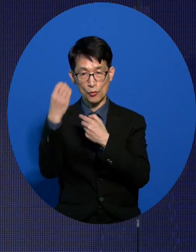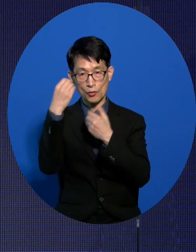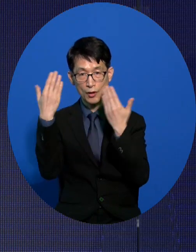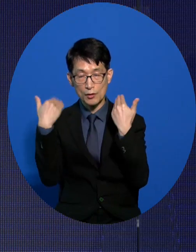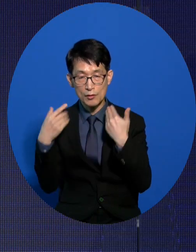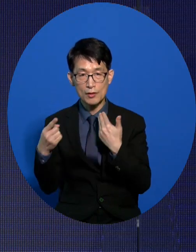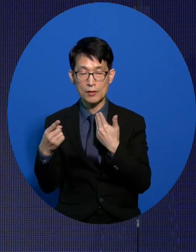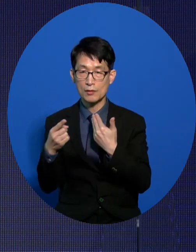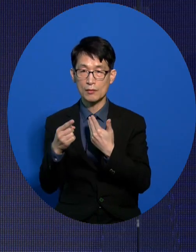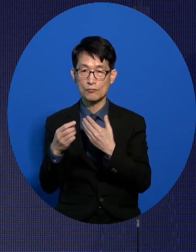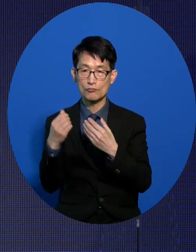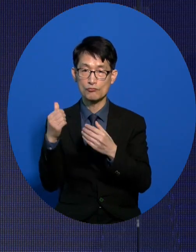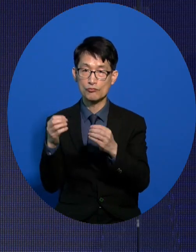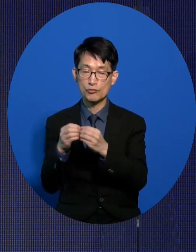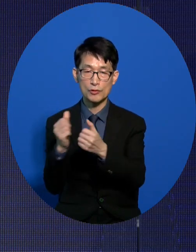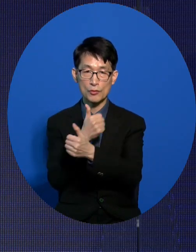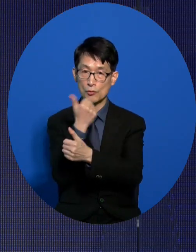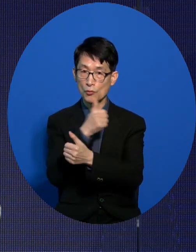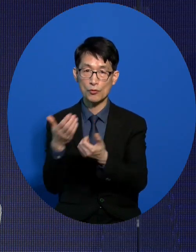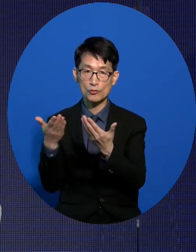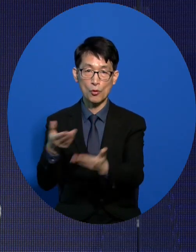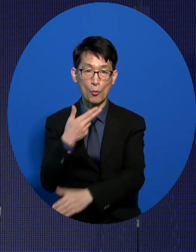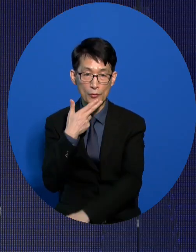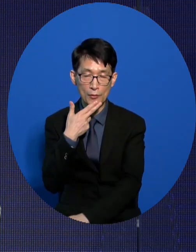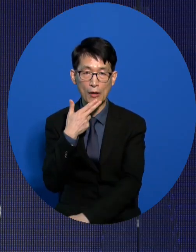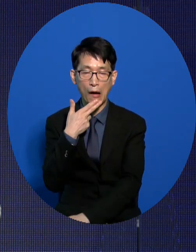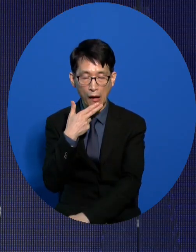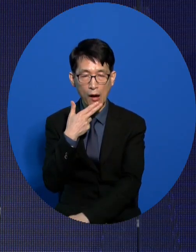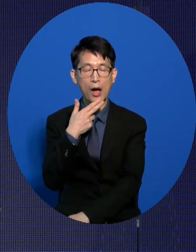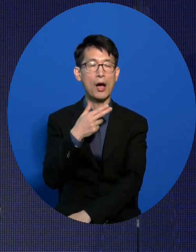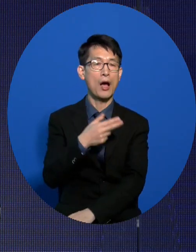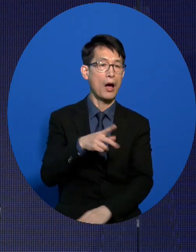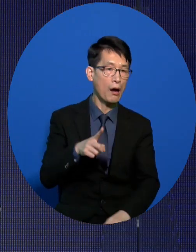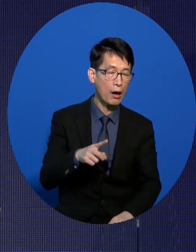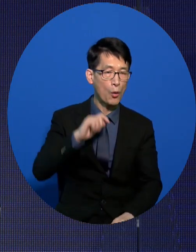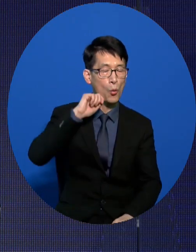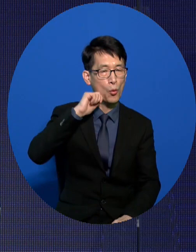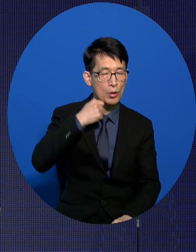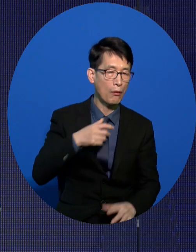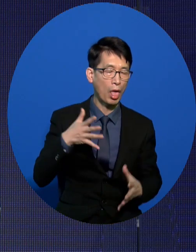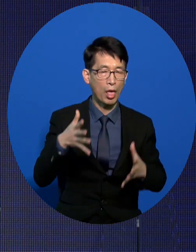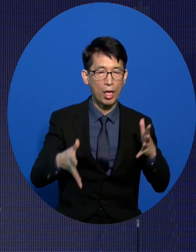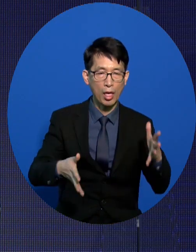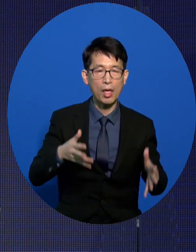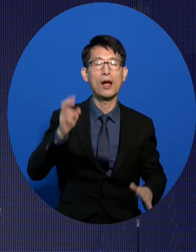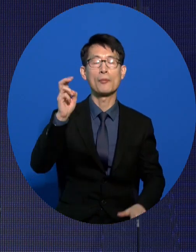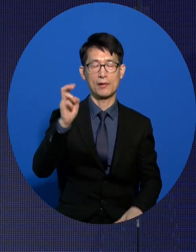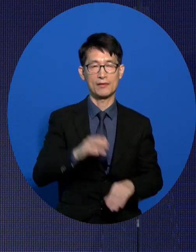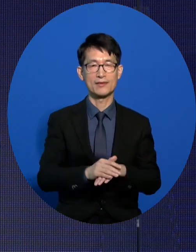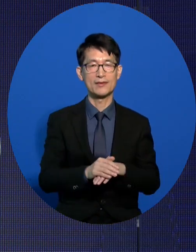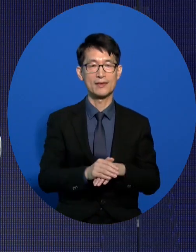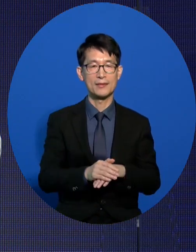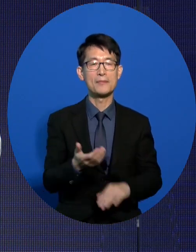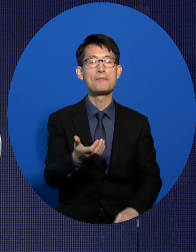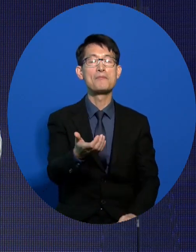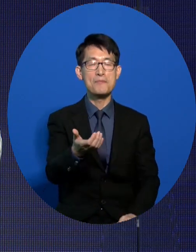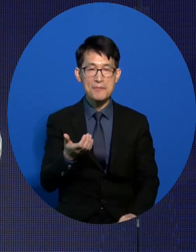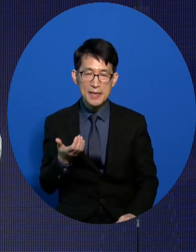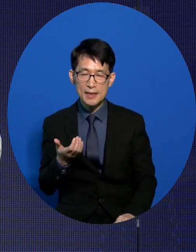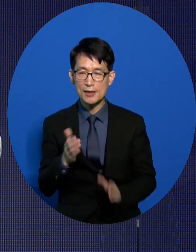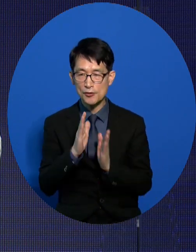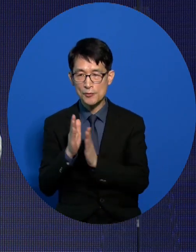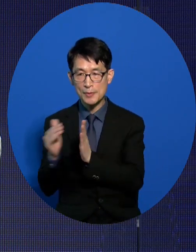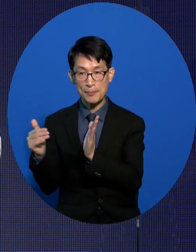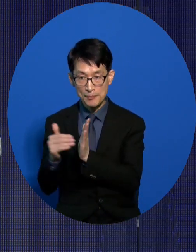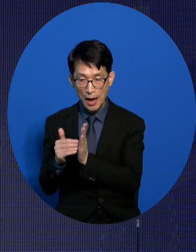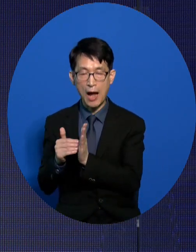translation in schools, we would have undergone a lot of trial and error. But very fortunately, because of